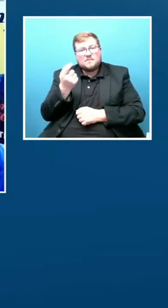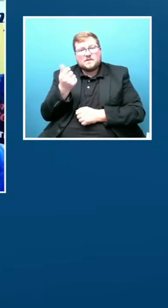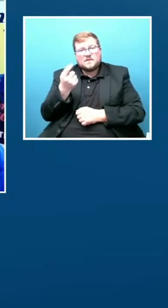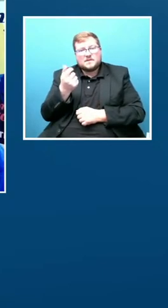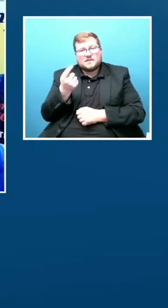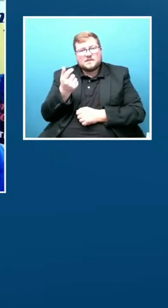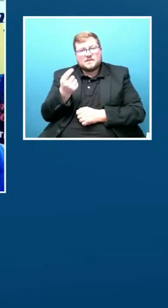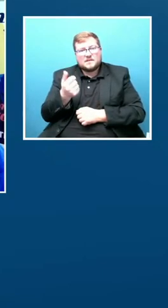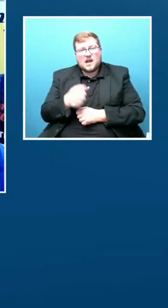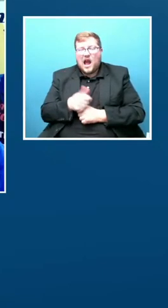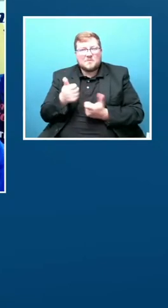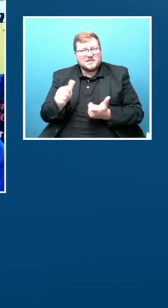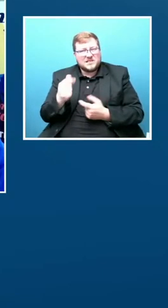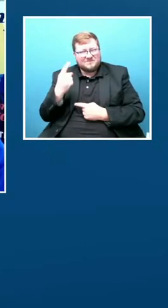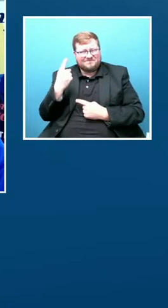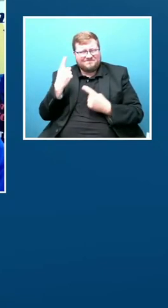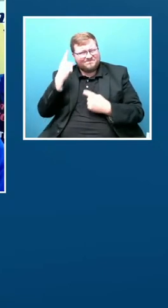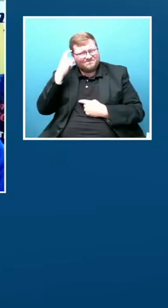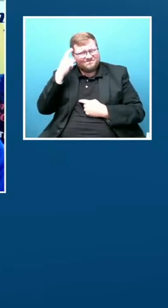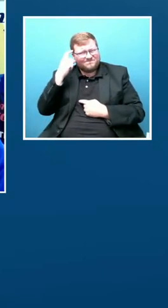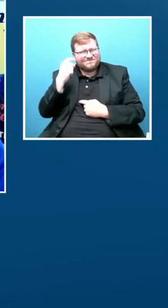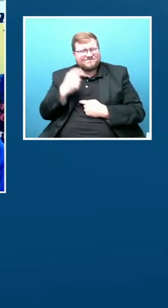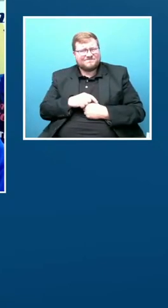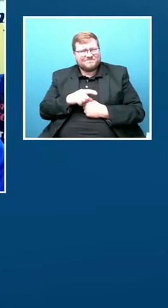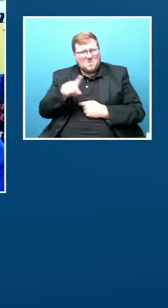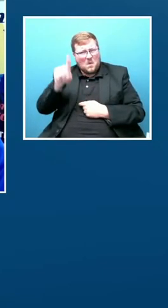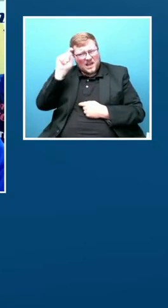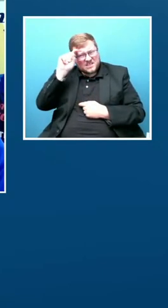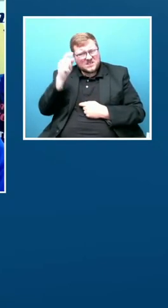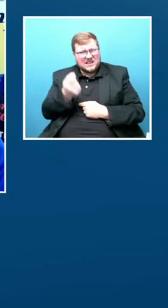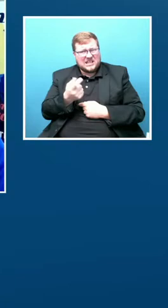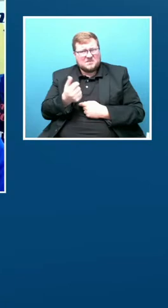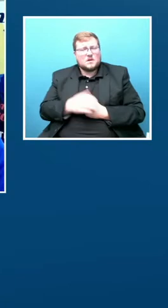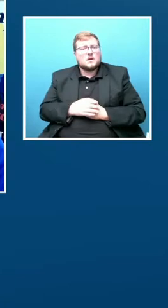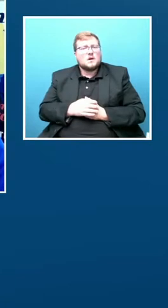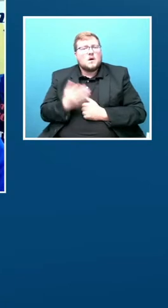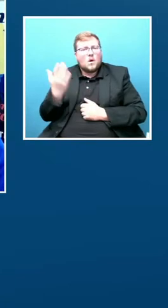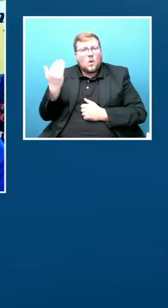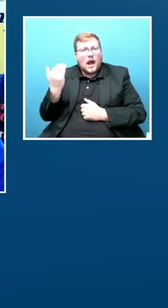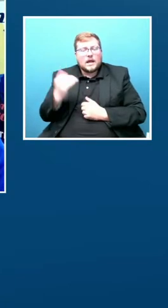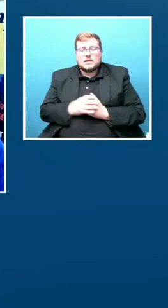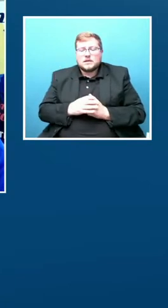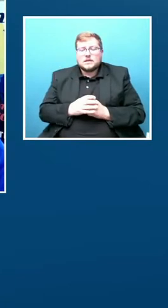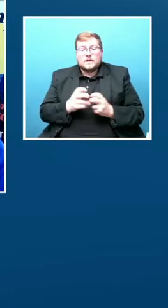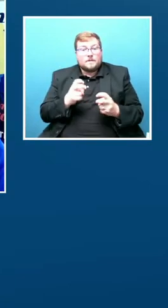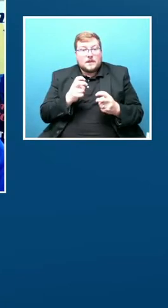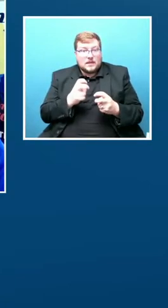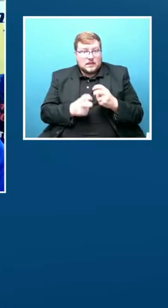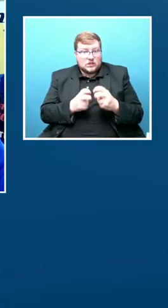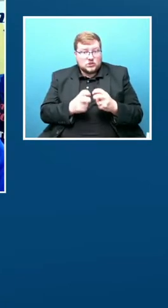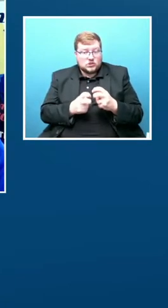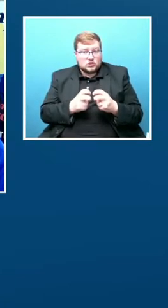still scratching my head because the issue,